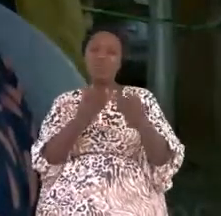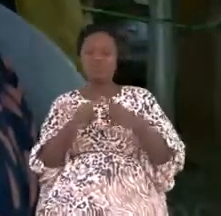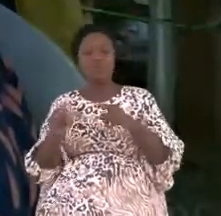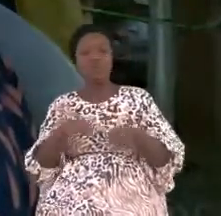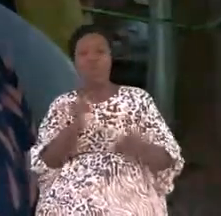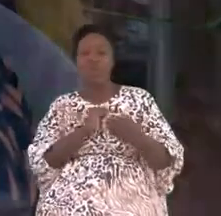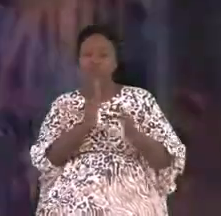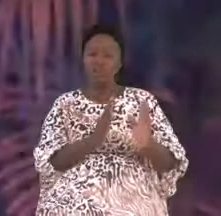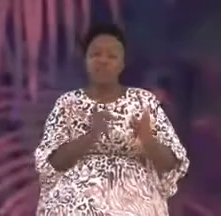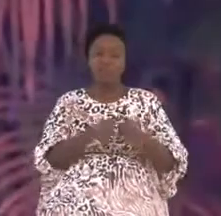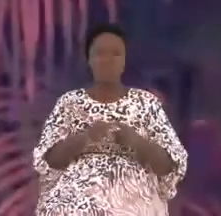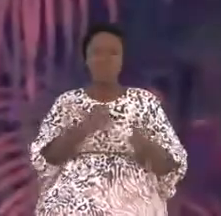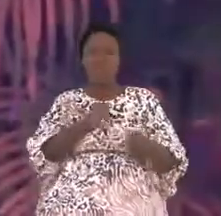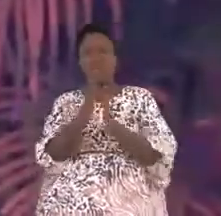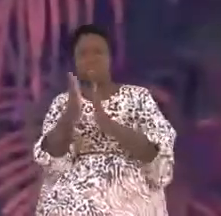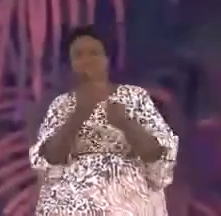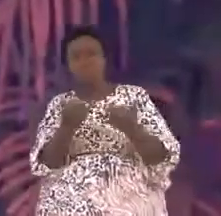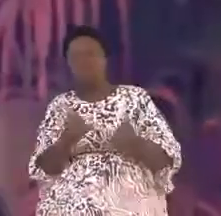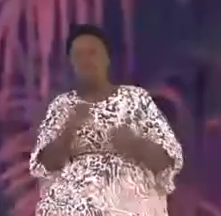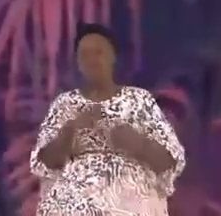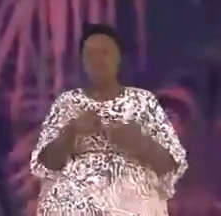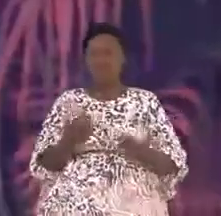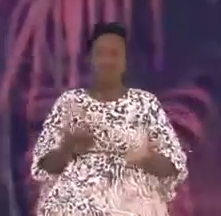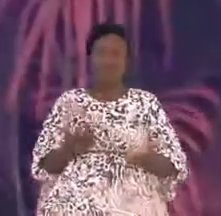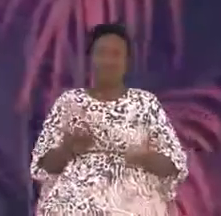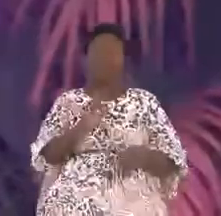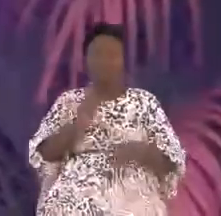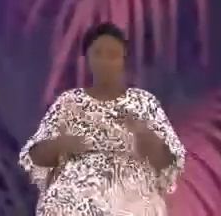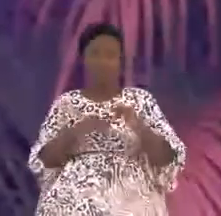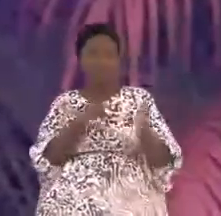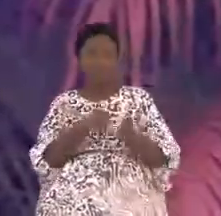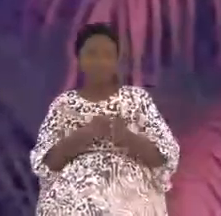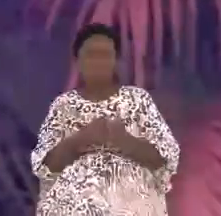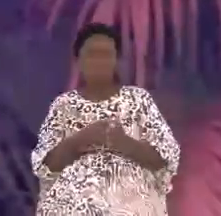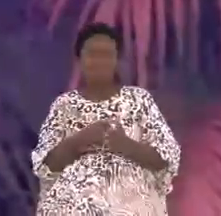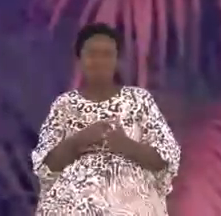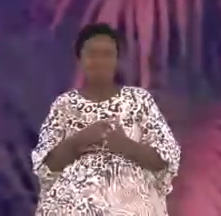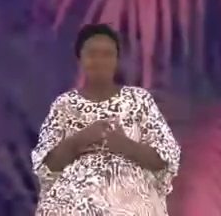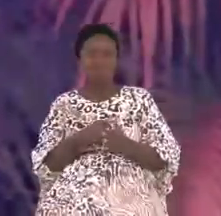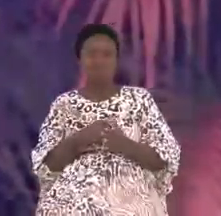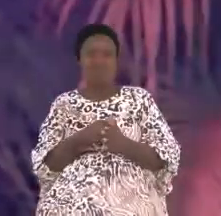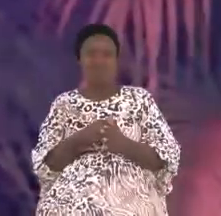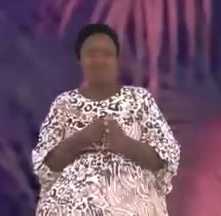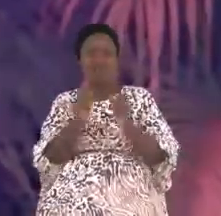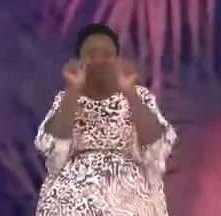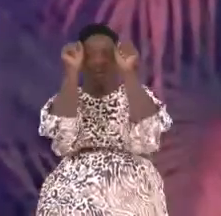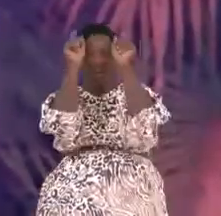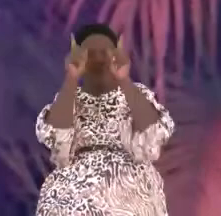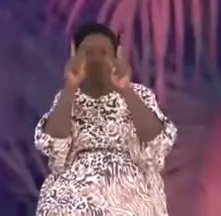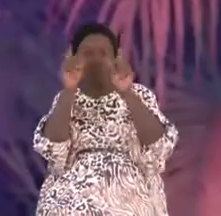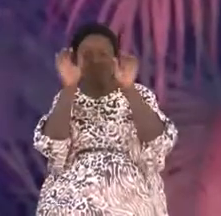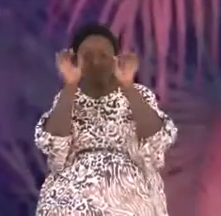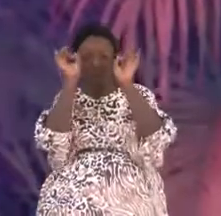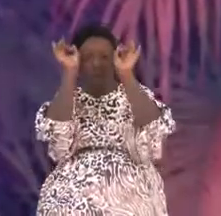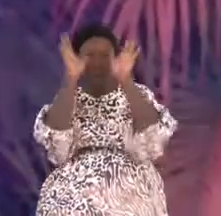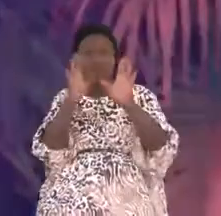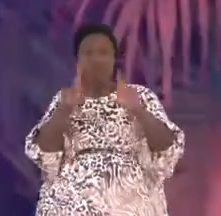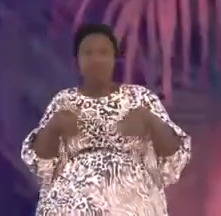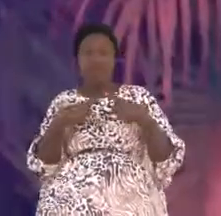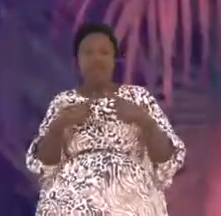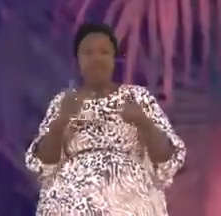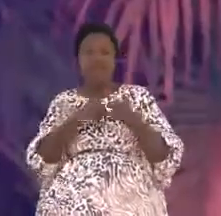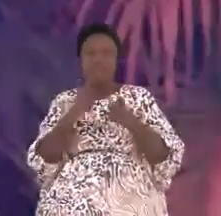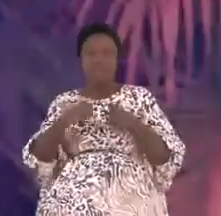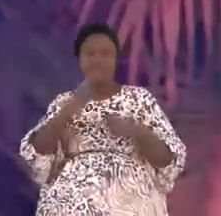you i deserve to but you couldn't fulfill that horrible life horrible lawlessness the life of